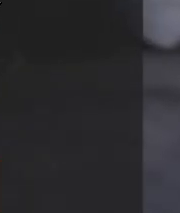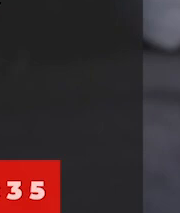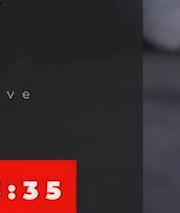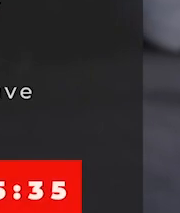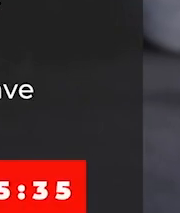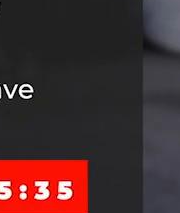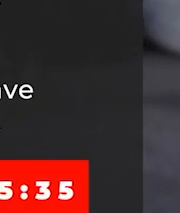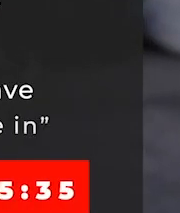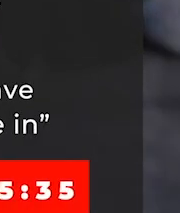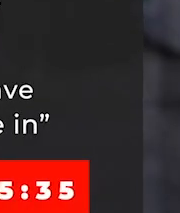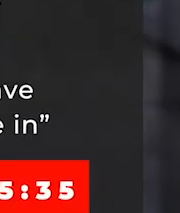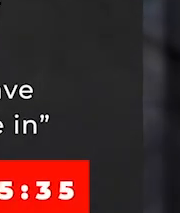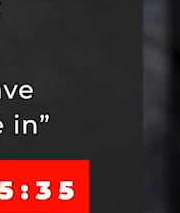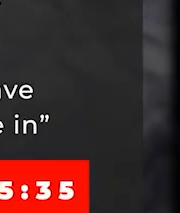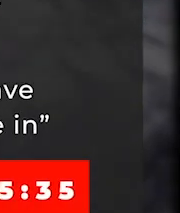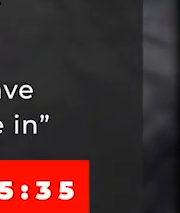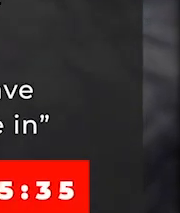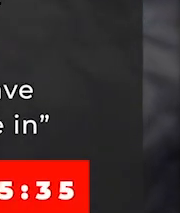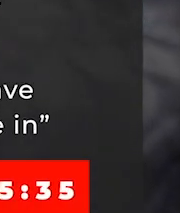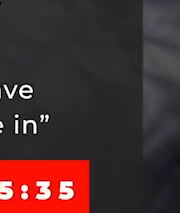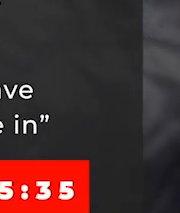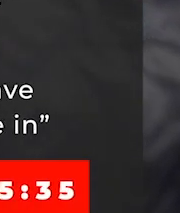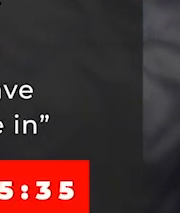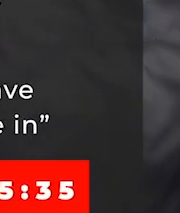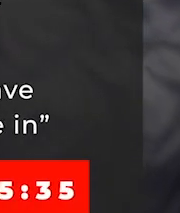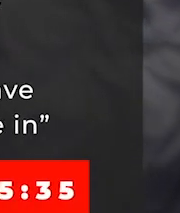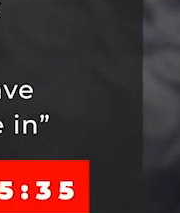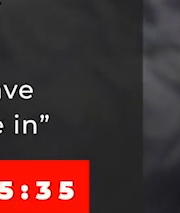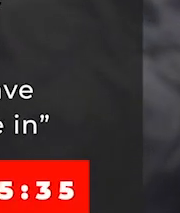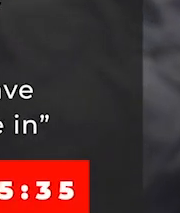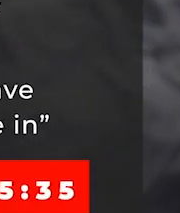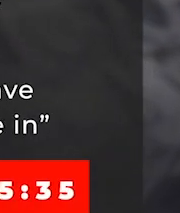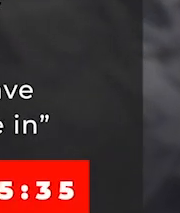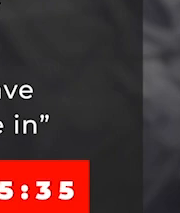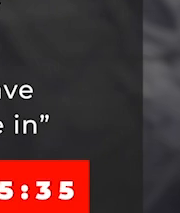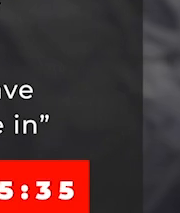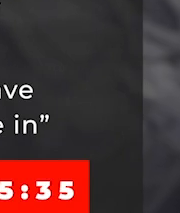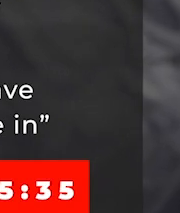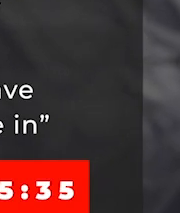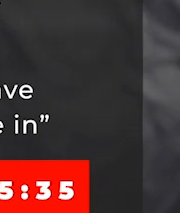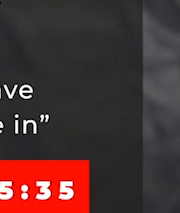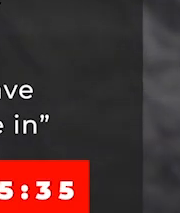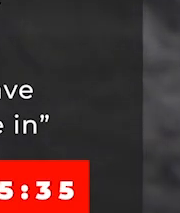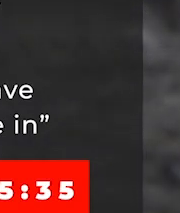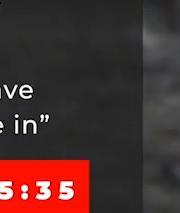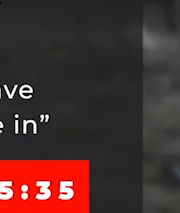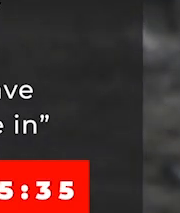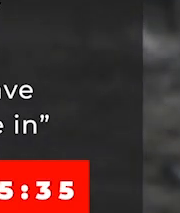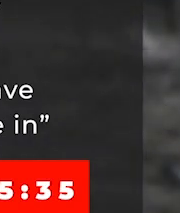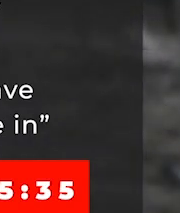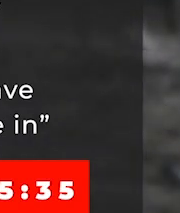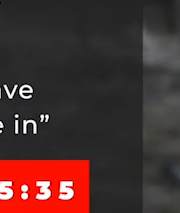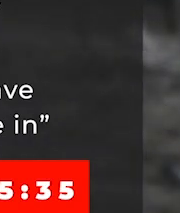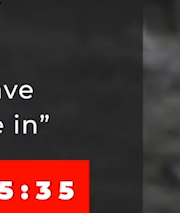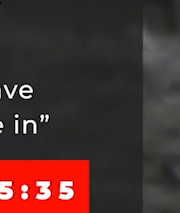to Matthew, I was hungry and you gave me something to eat. I was thirsty and you gave me something to drink.